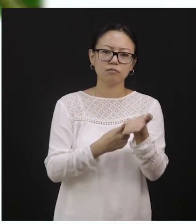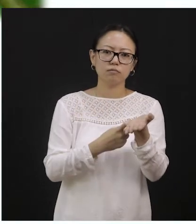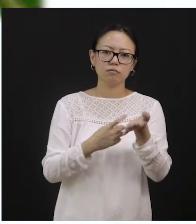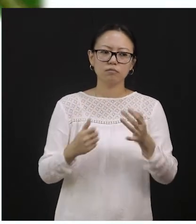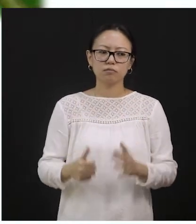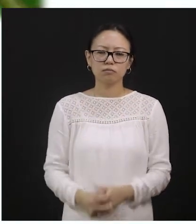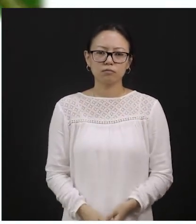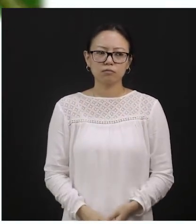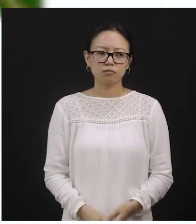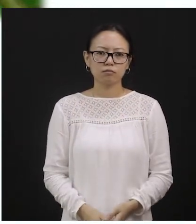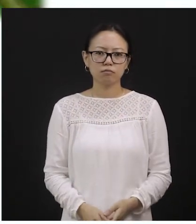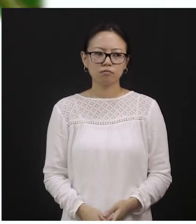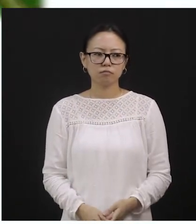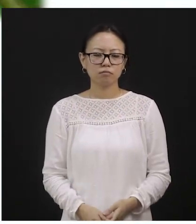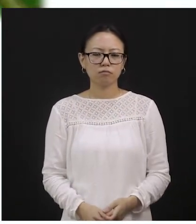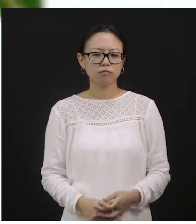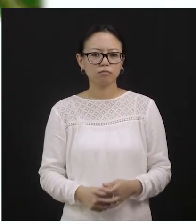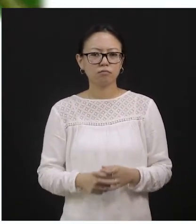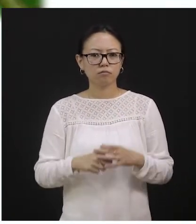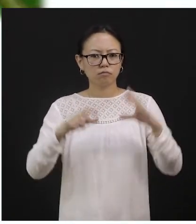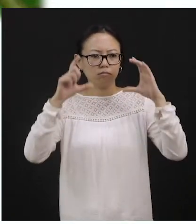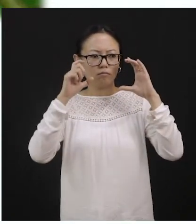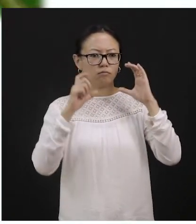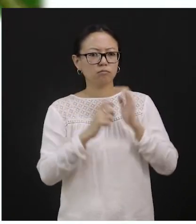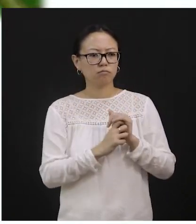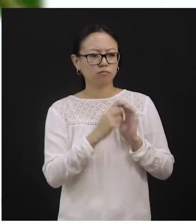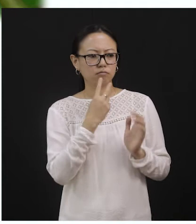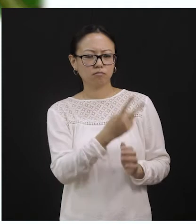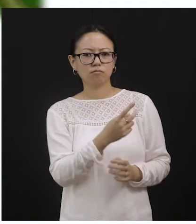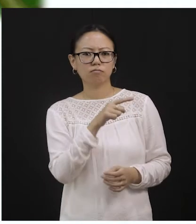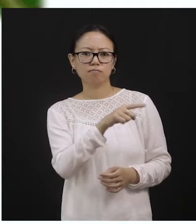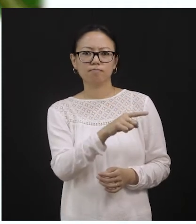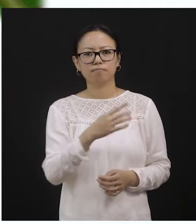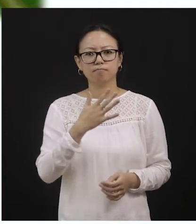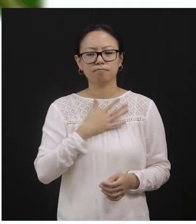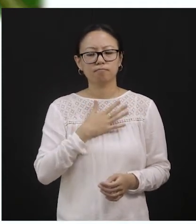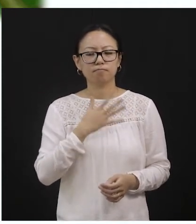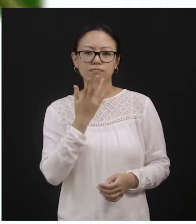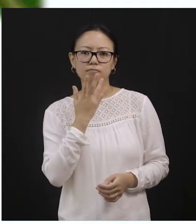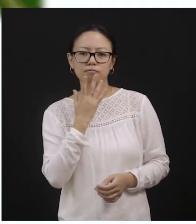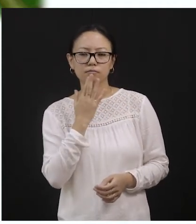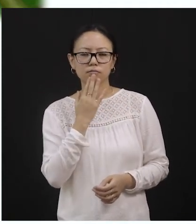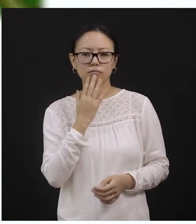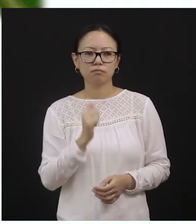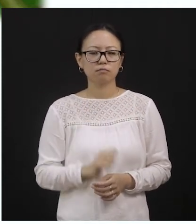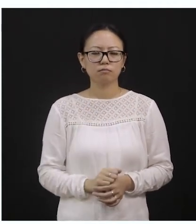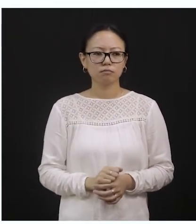Grasshopper. Grasshopper. As you can see from the picture, it is purely green. Right? It is purely